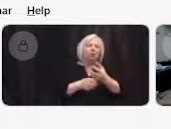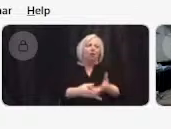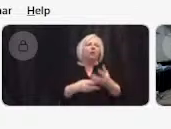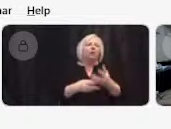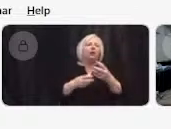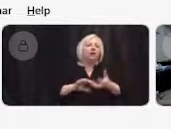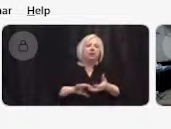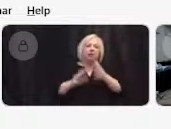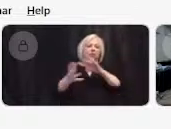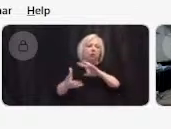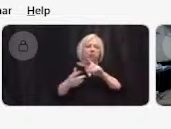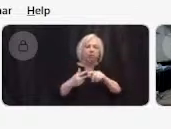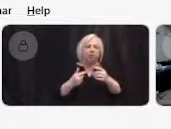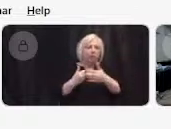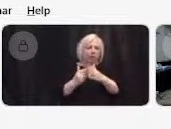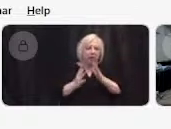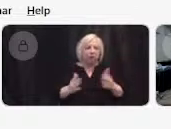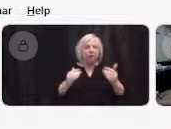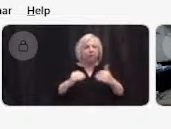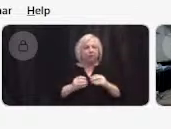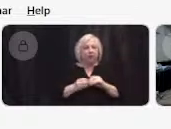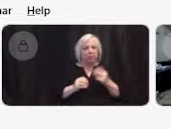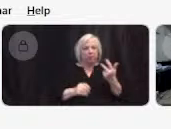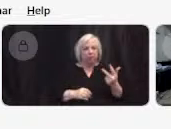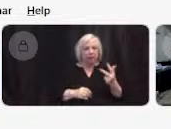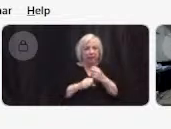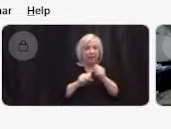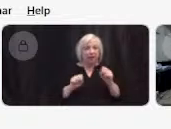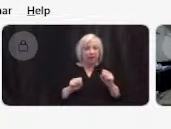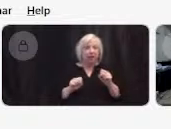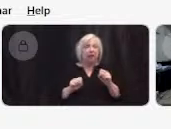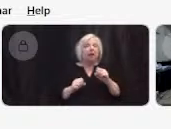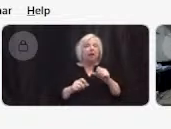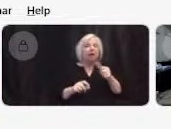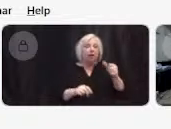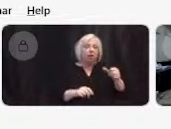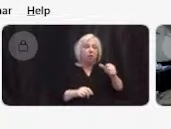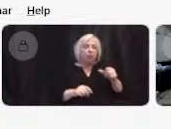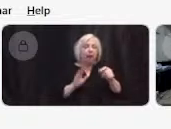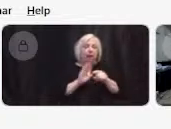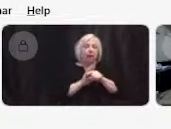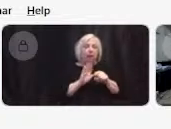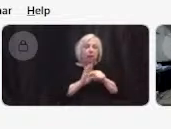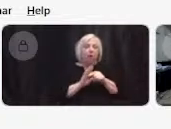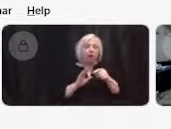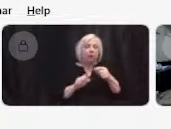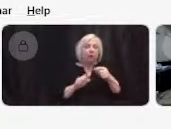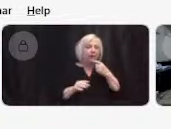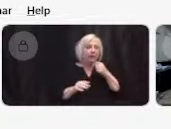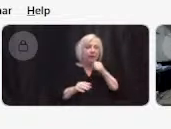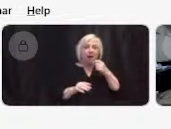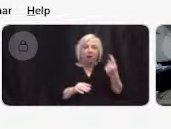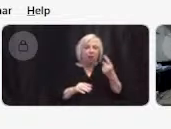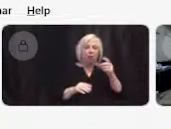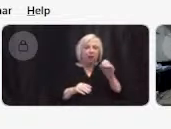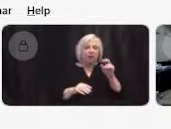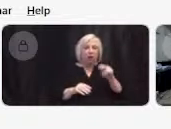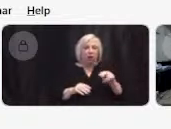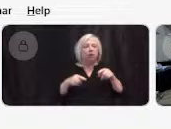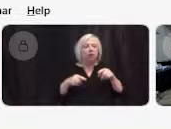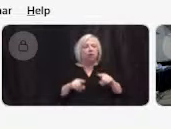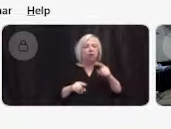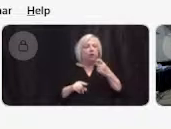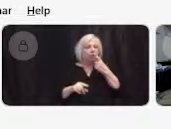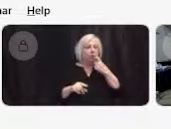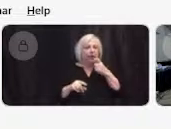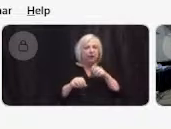disruptions to the neighborhood. Number 3, safety. The doorbell alarm mentioned in the owner's statement is not always on. During recent